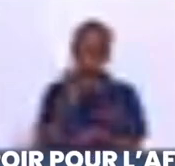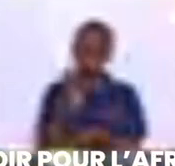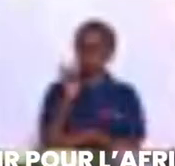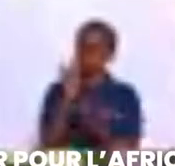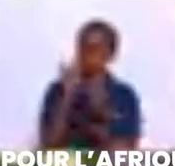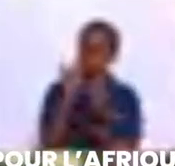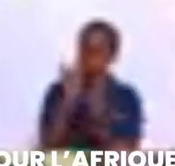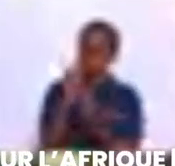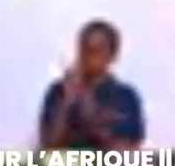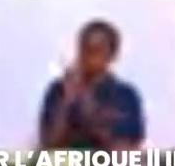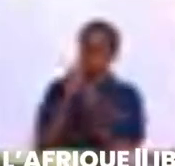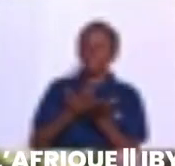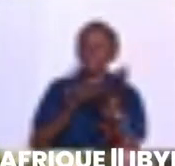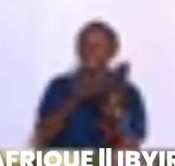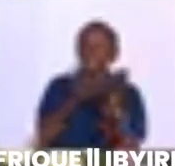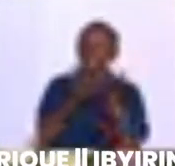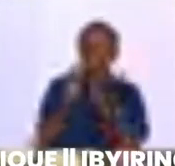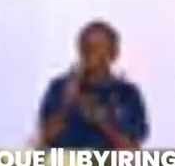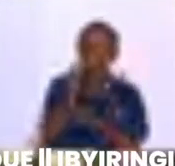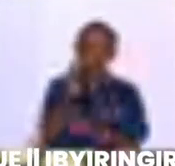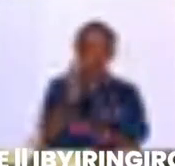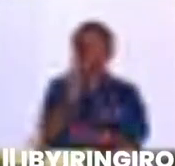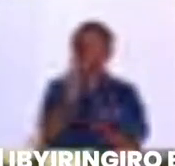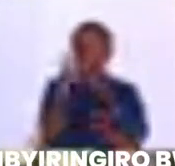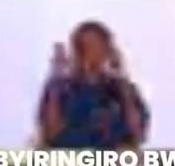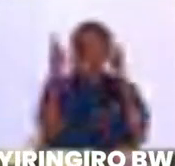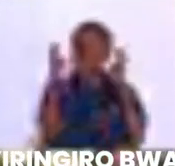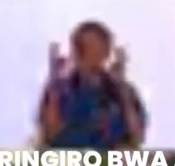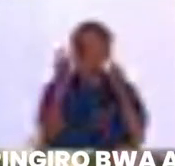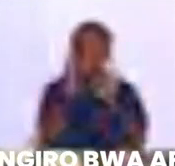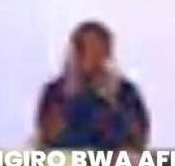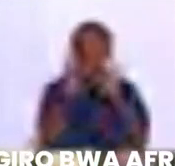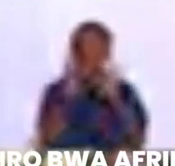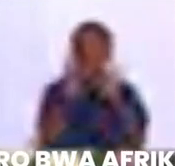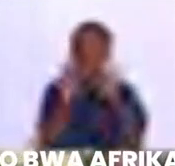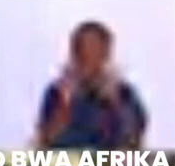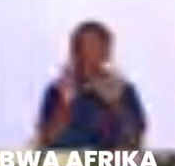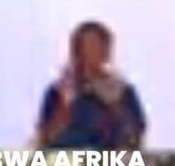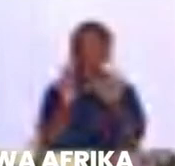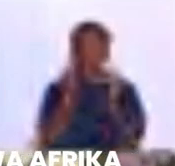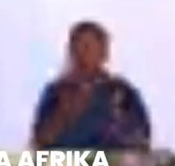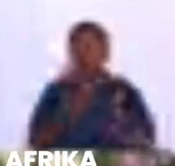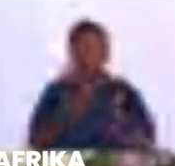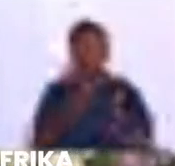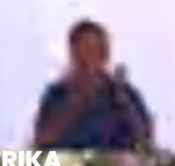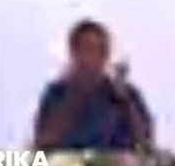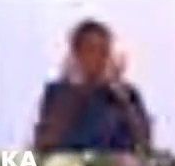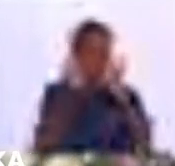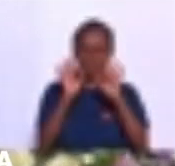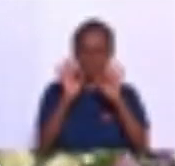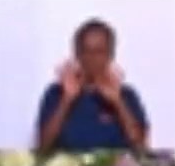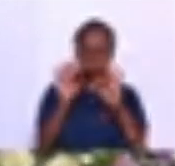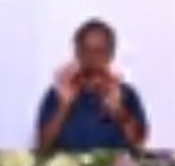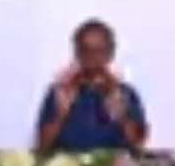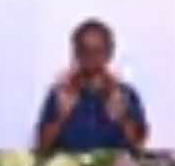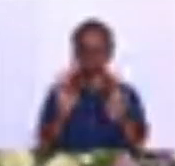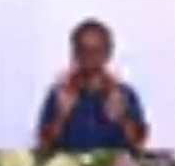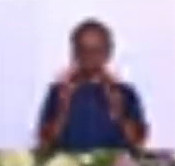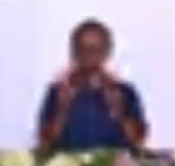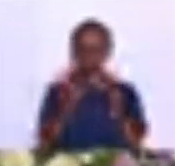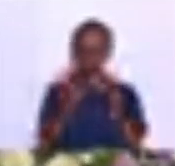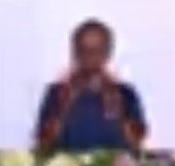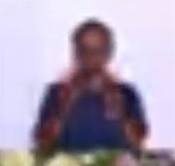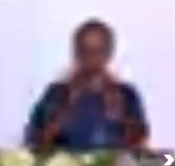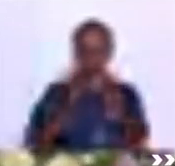you presenting. The title was perfect. Presentation was good. But I